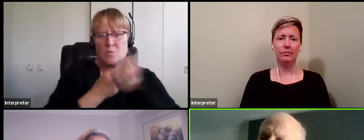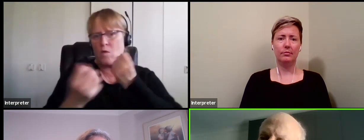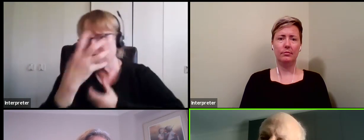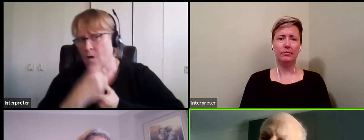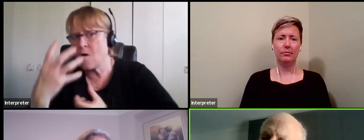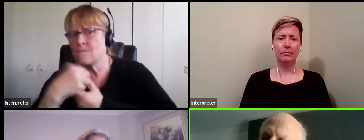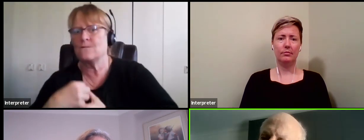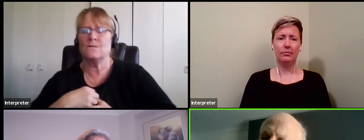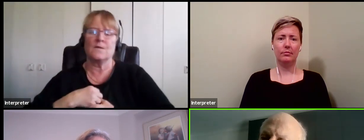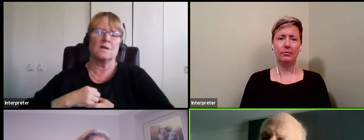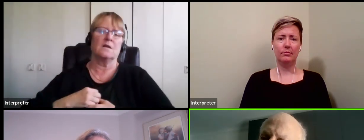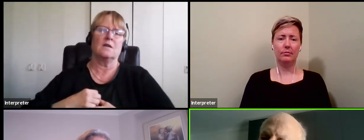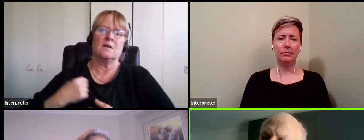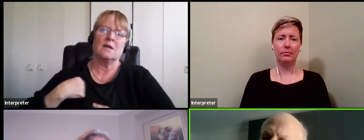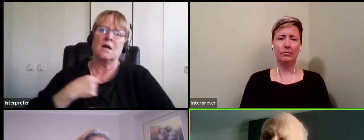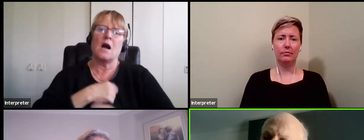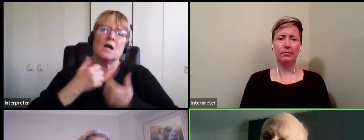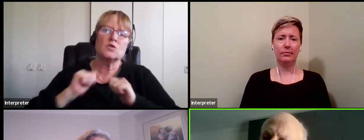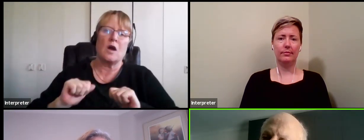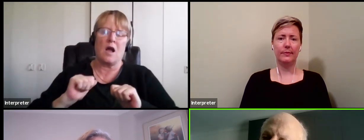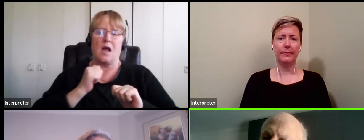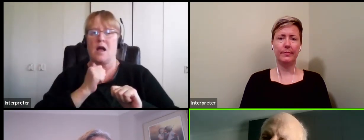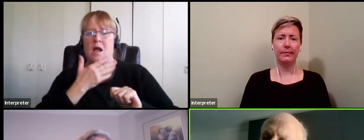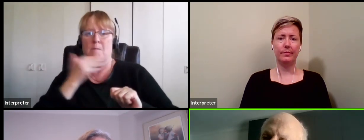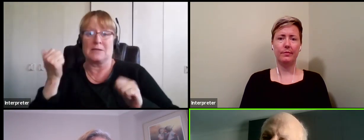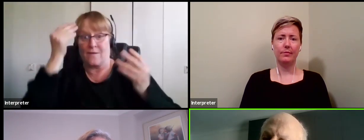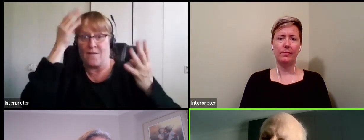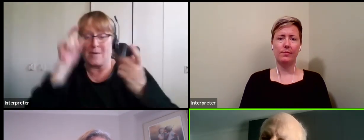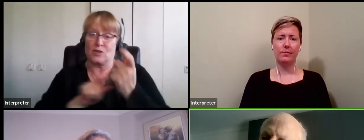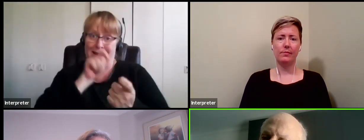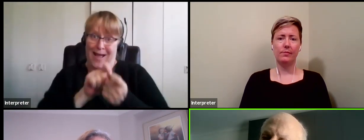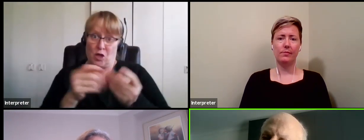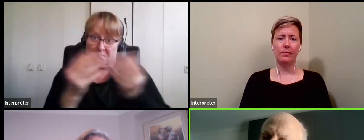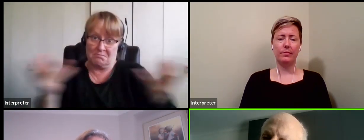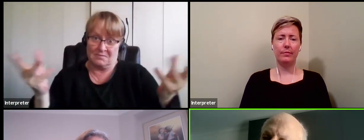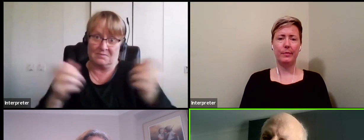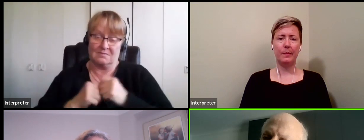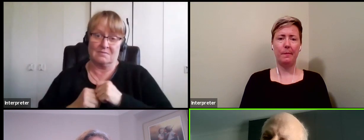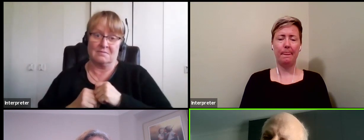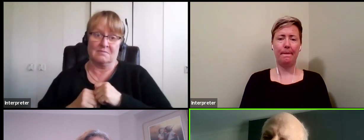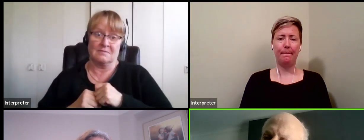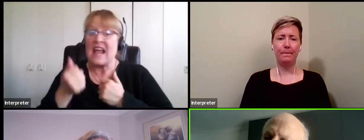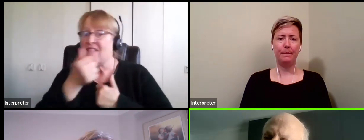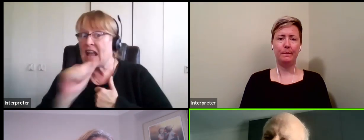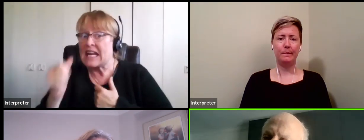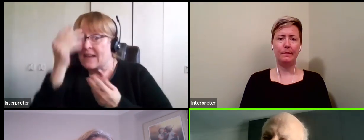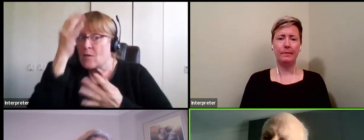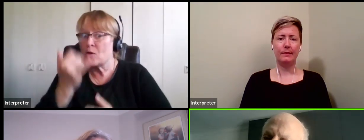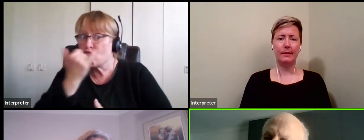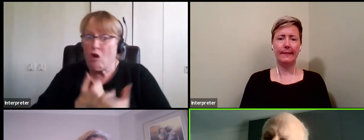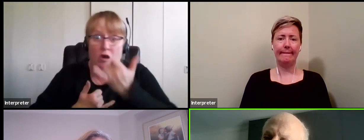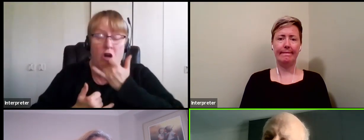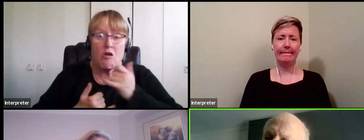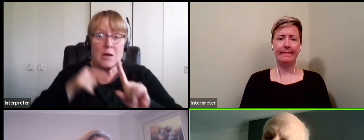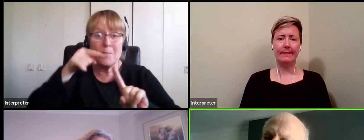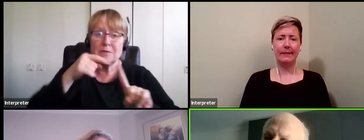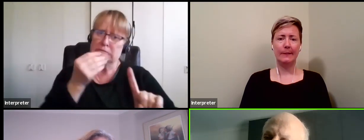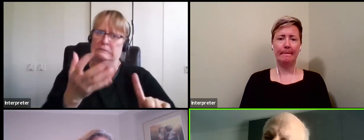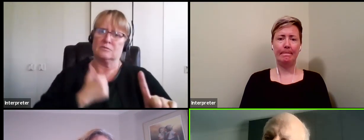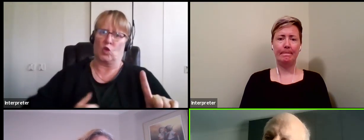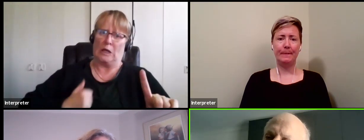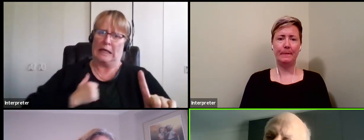done our best to ensure that the information we've provided is accurate. If we've gotten anything wrong inadvertently along the way, we're sorry, and we'll